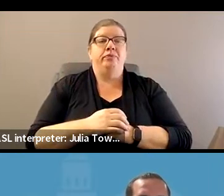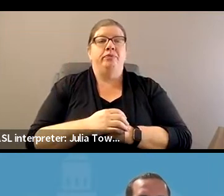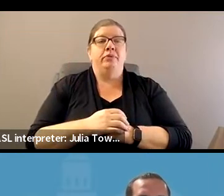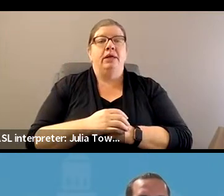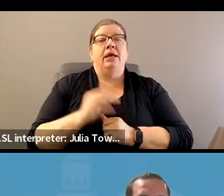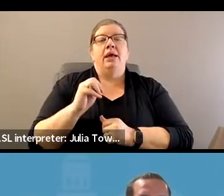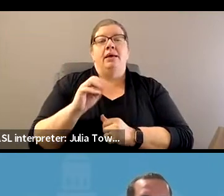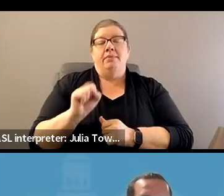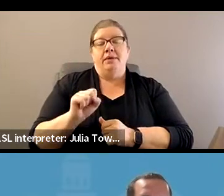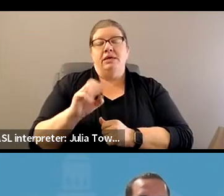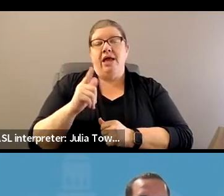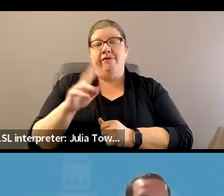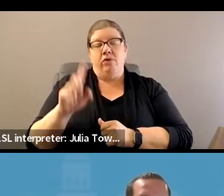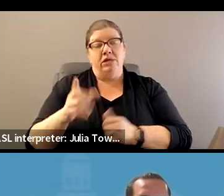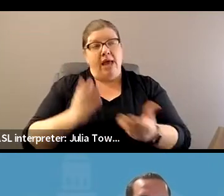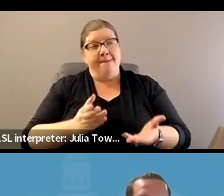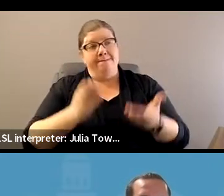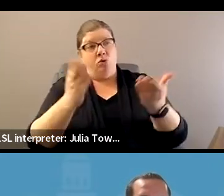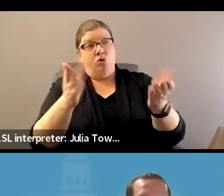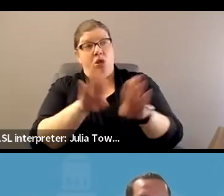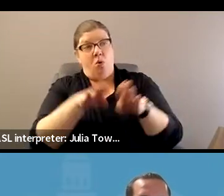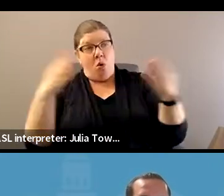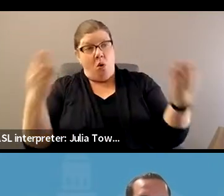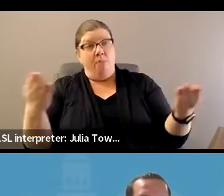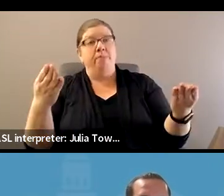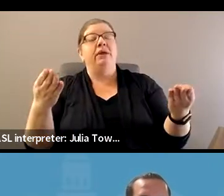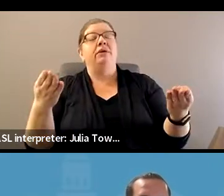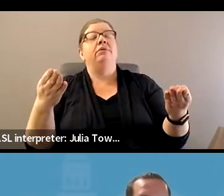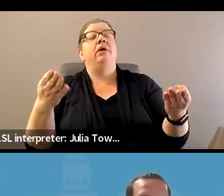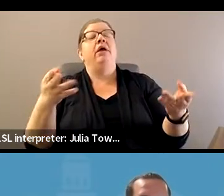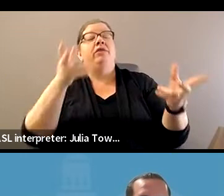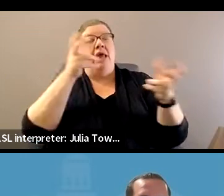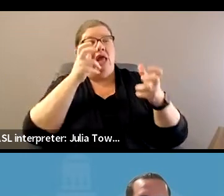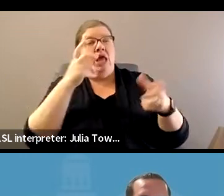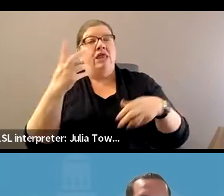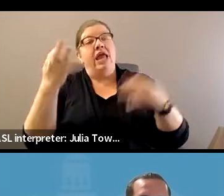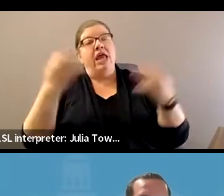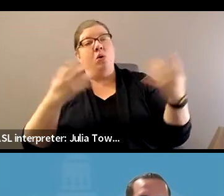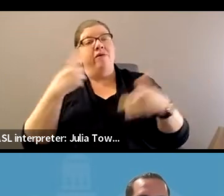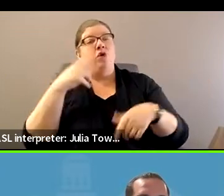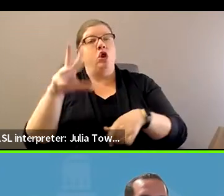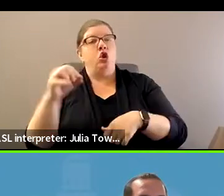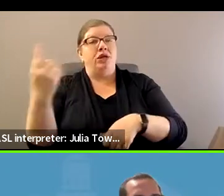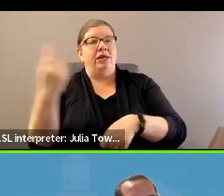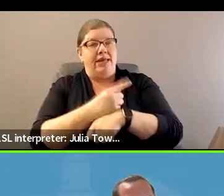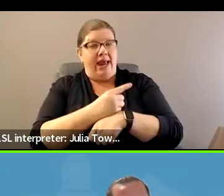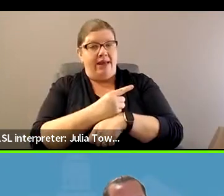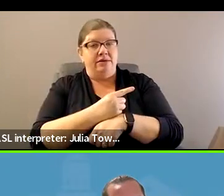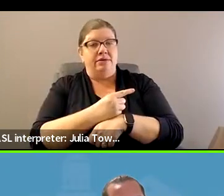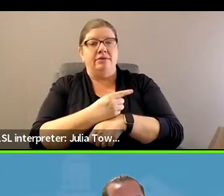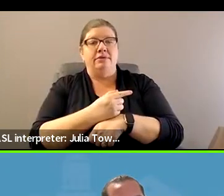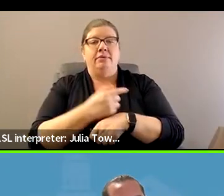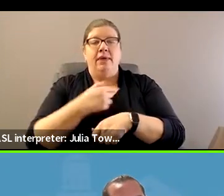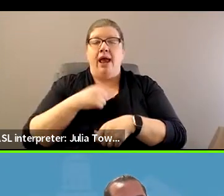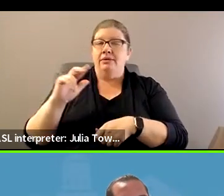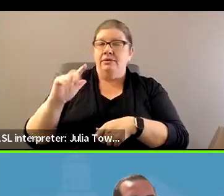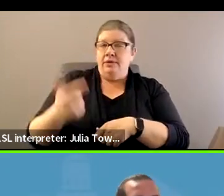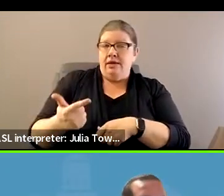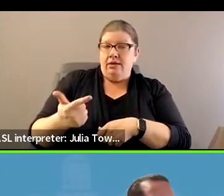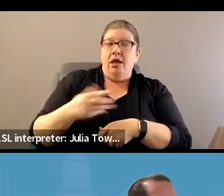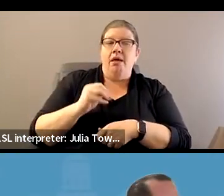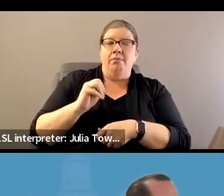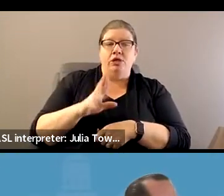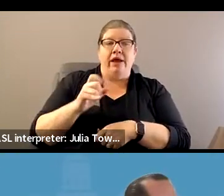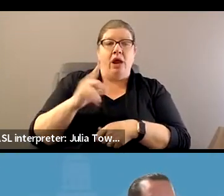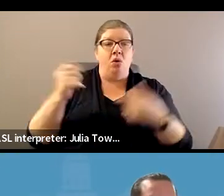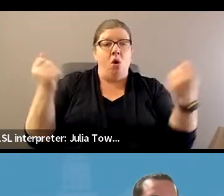Ms. Alvarez? I move that we open the hearing for the 30-day window. Okay. Second. Okay. Mr. Escobedo,